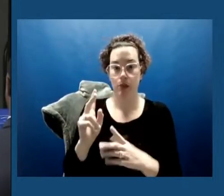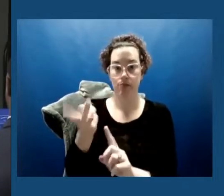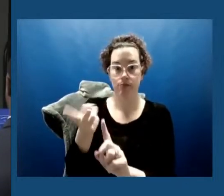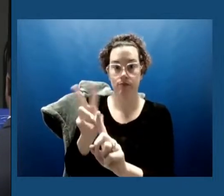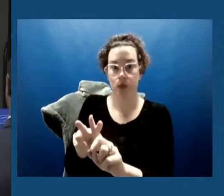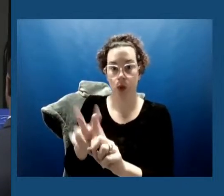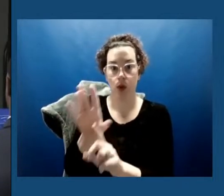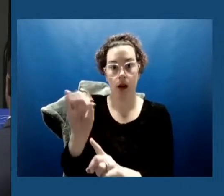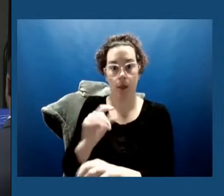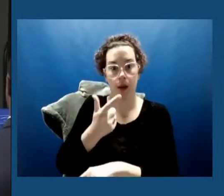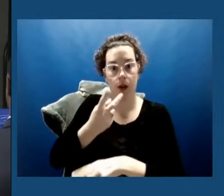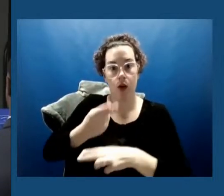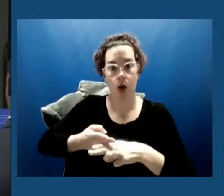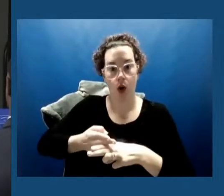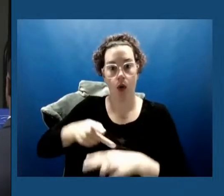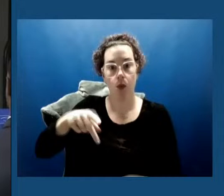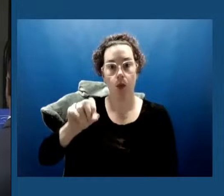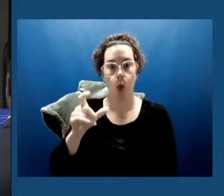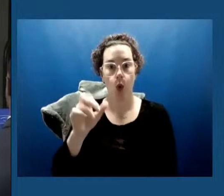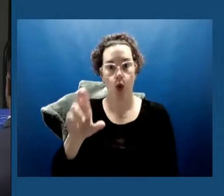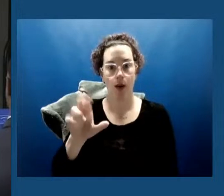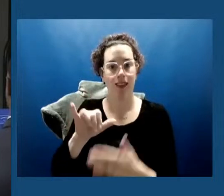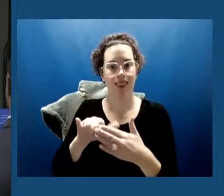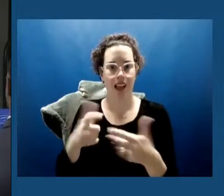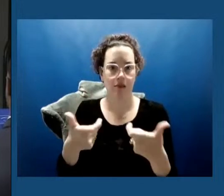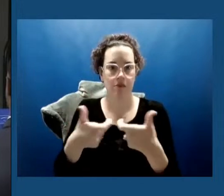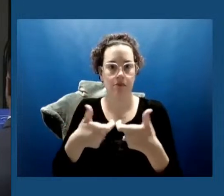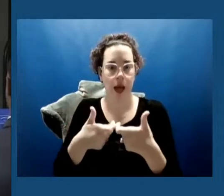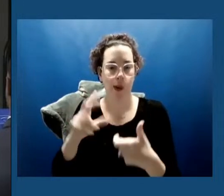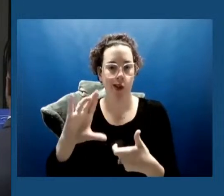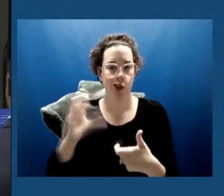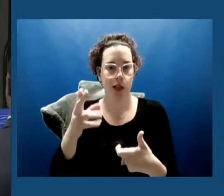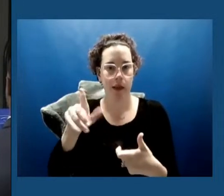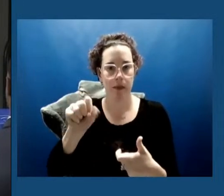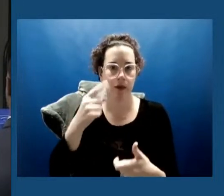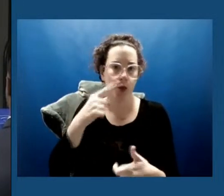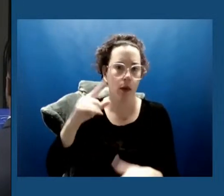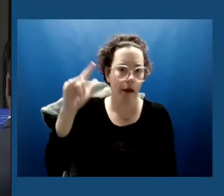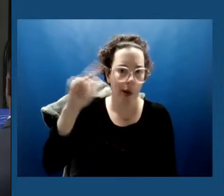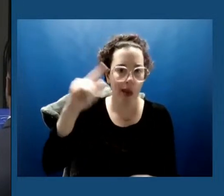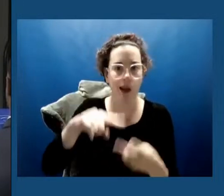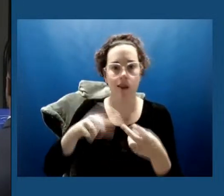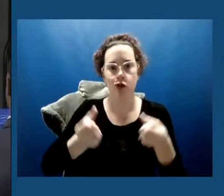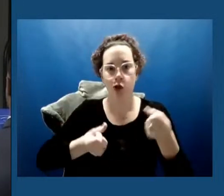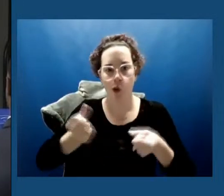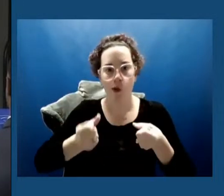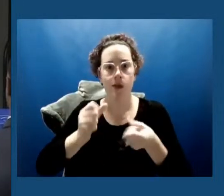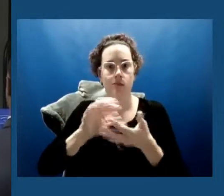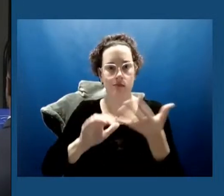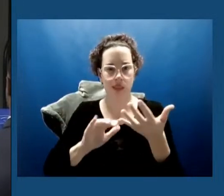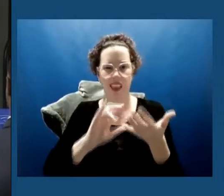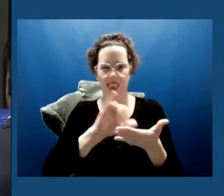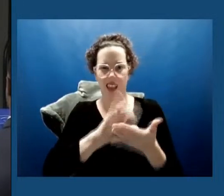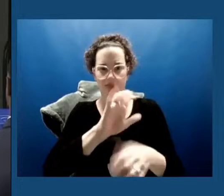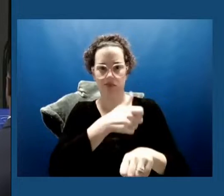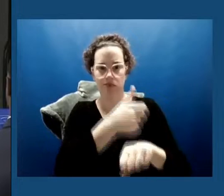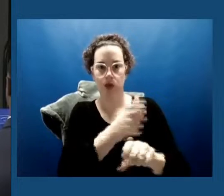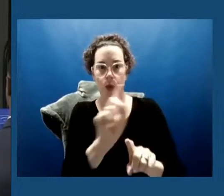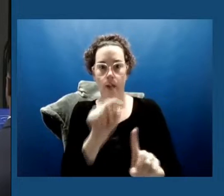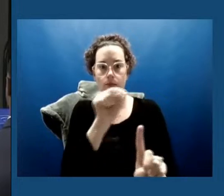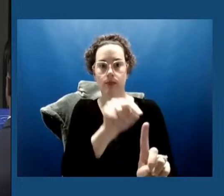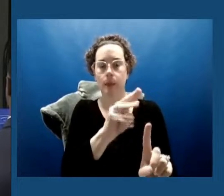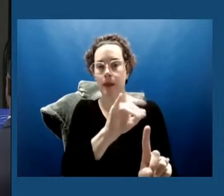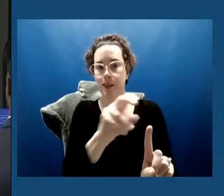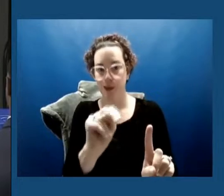makes power chips for airplanes and cars, and the company's in Minnesota. So they're going